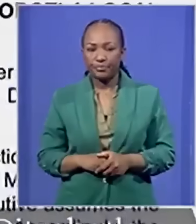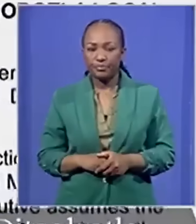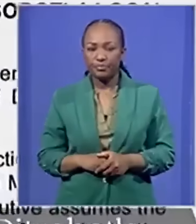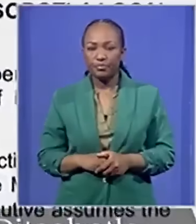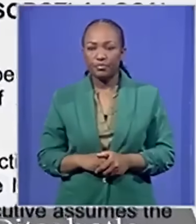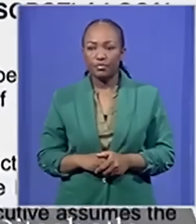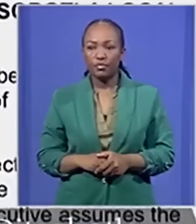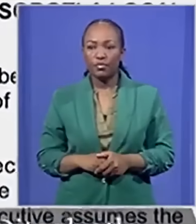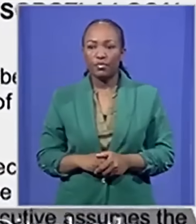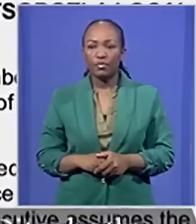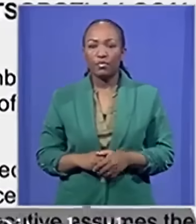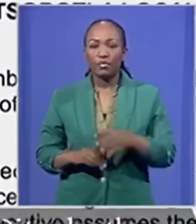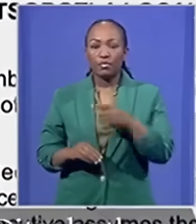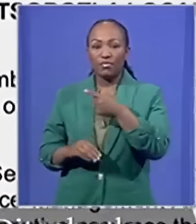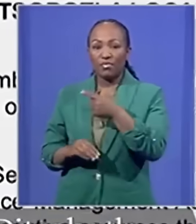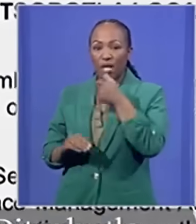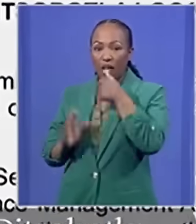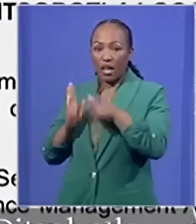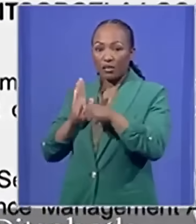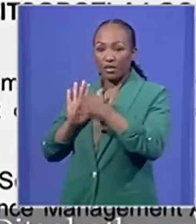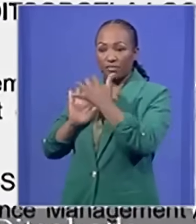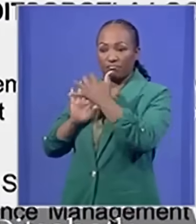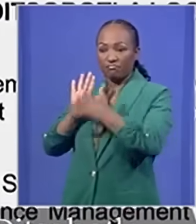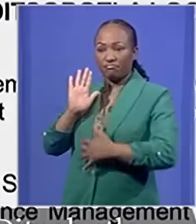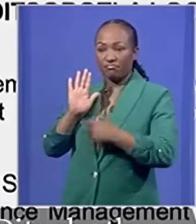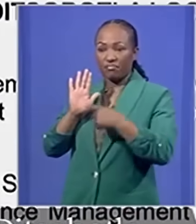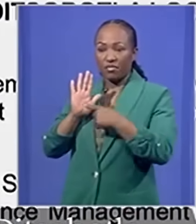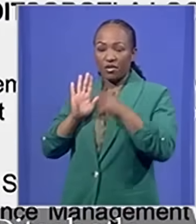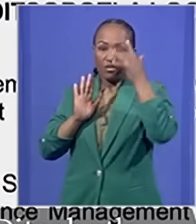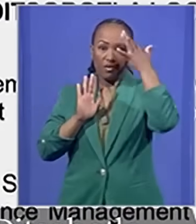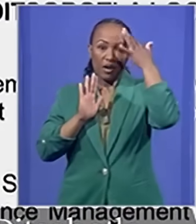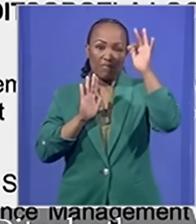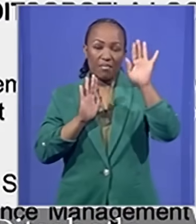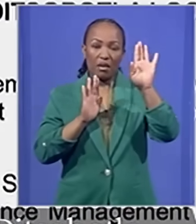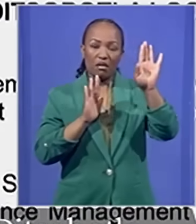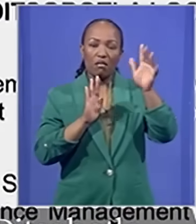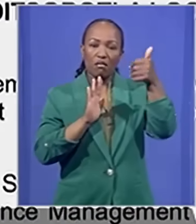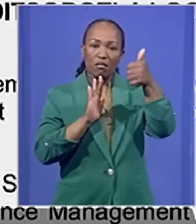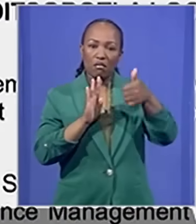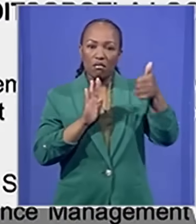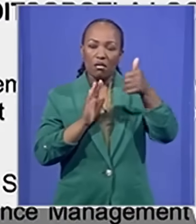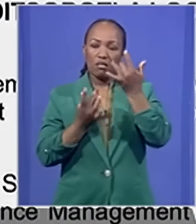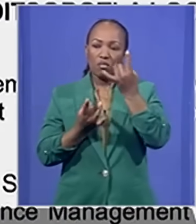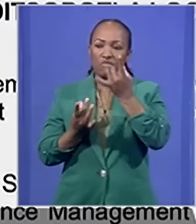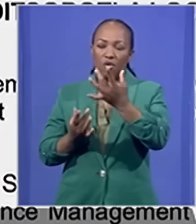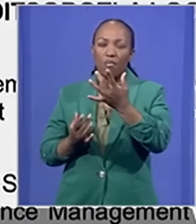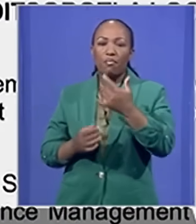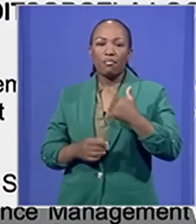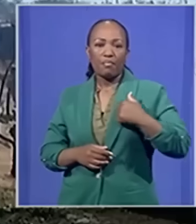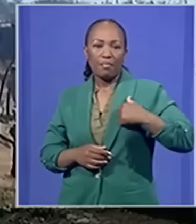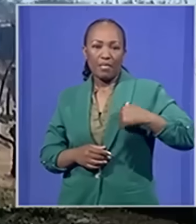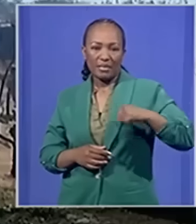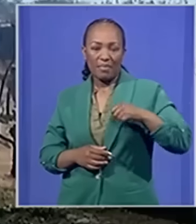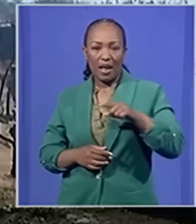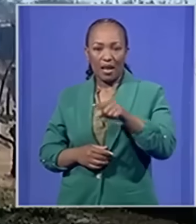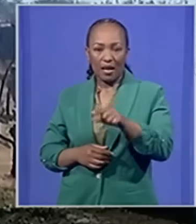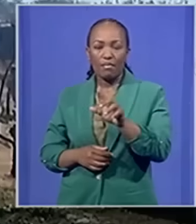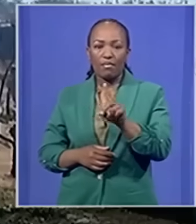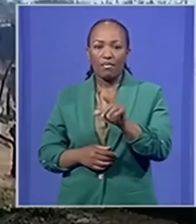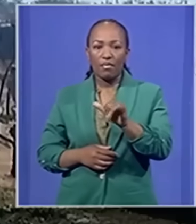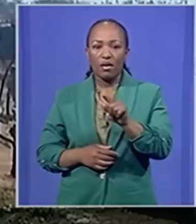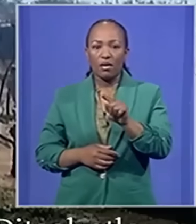Seno ke lekwalo leo le tswang kwa pusong ya bosetšhaba le itsise tsereganyo ya yona kwa masepaleng wa selegae wa Ditsobotla. Seno se